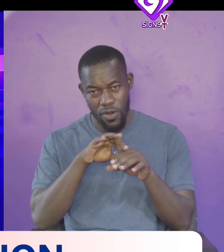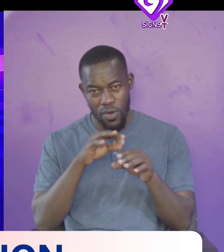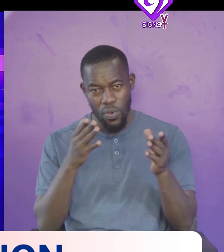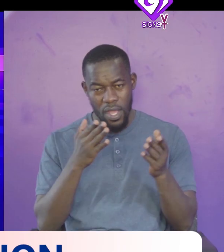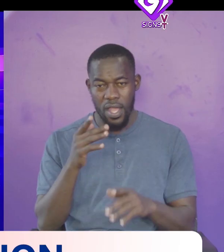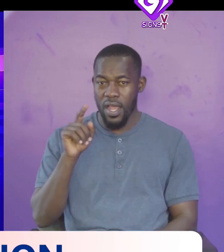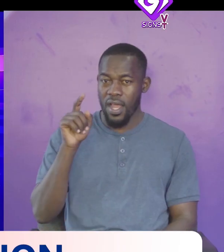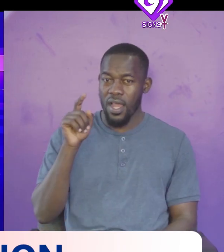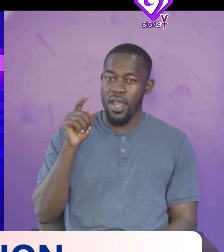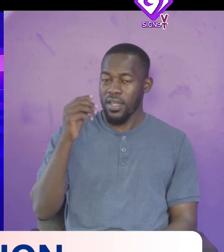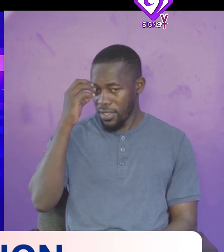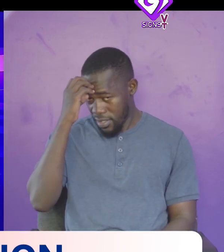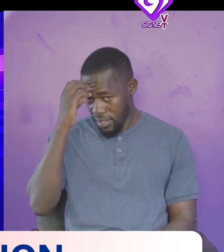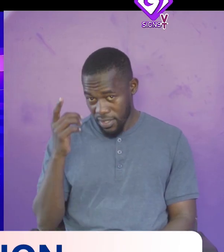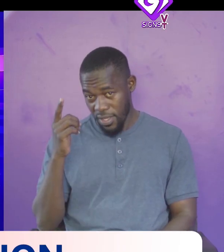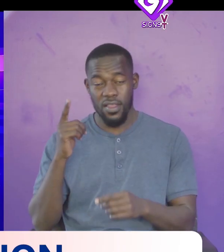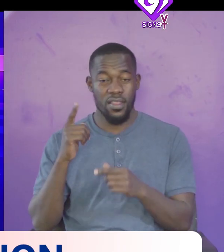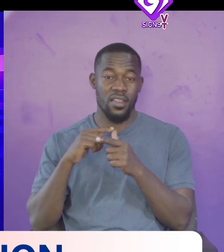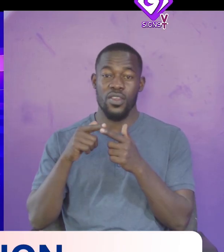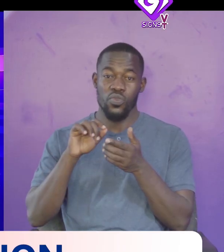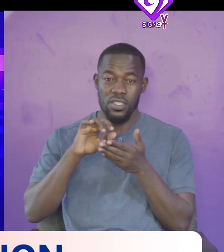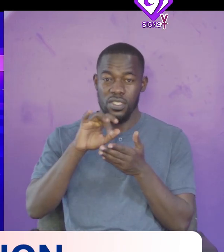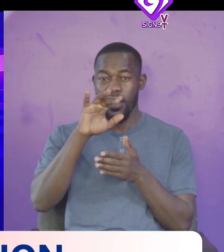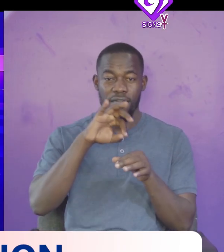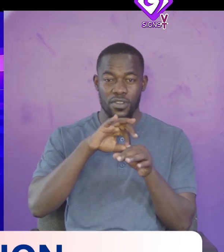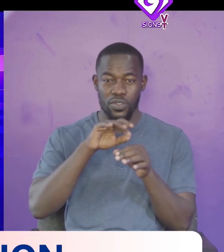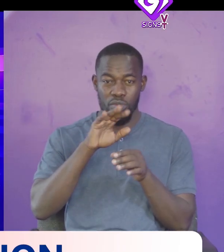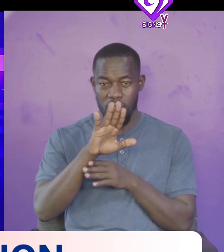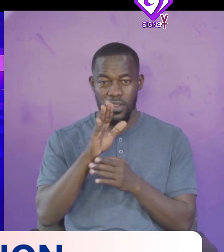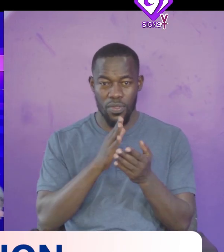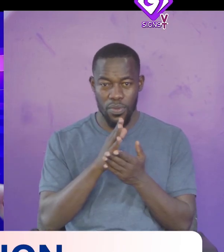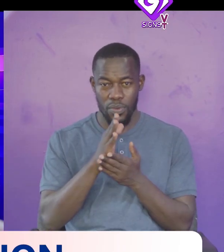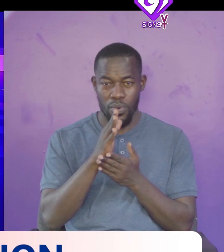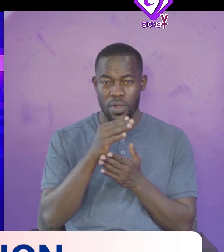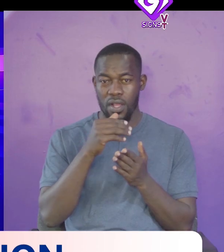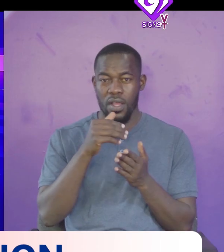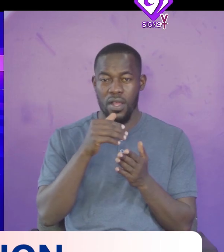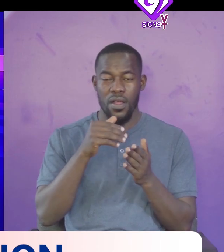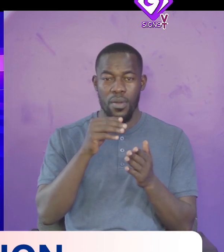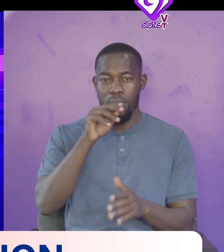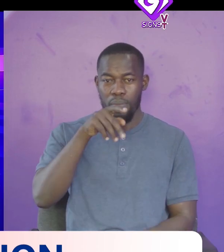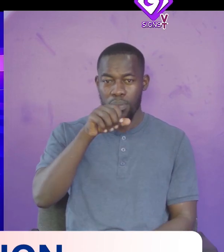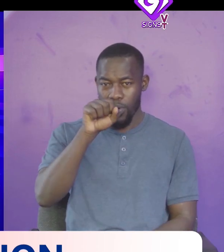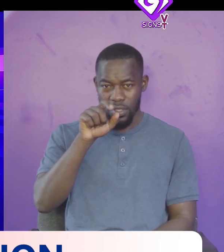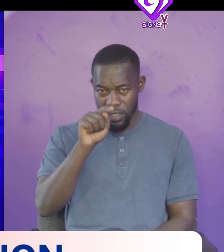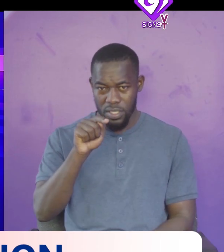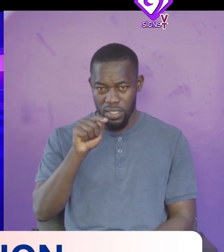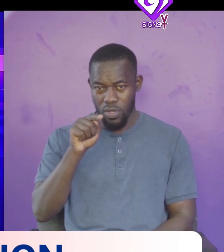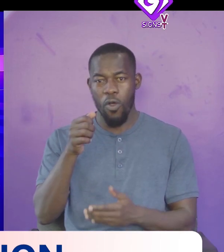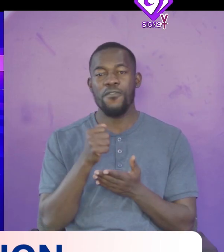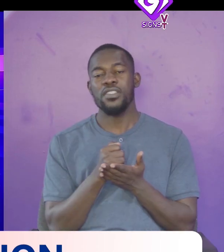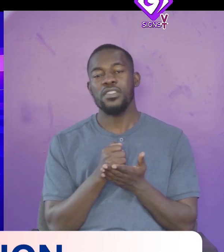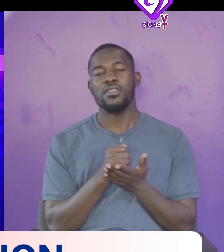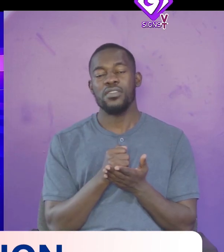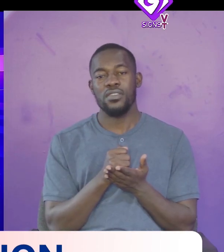you send your email, your vote through the post office of Kenya, not other process. Right.